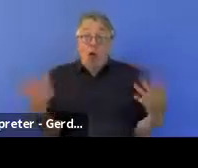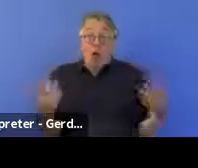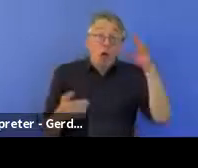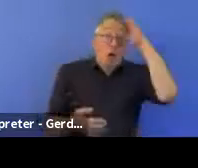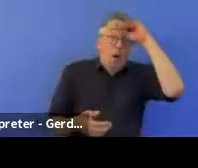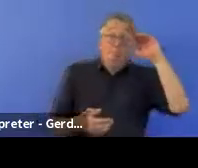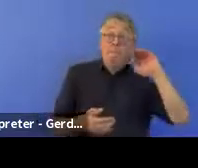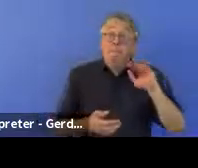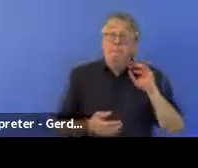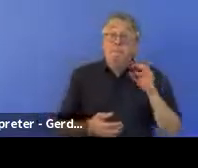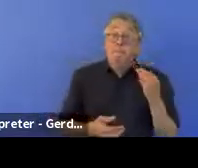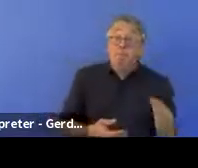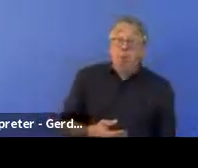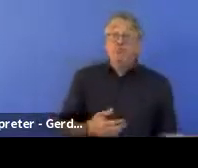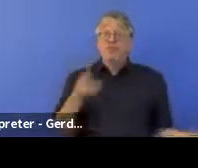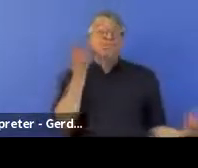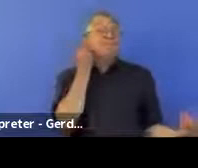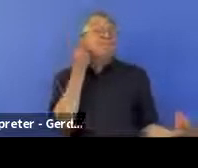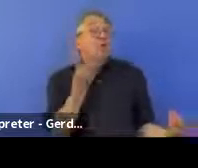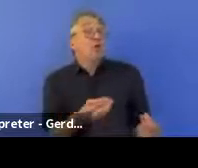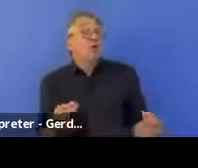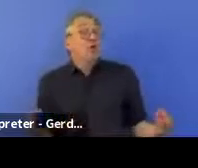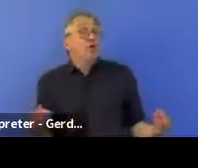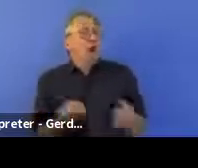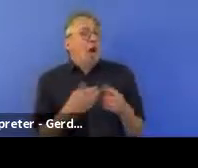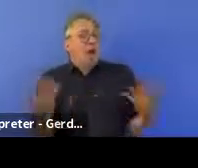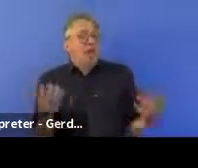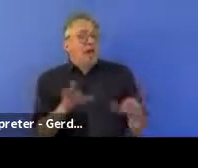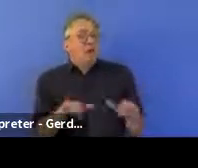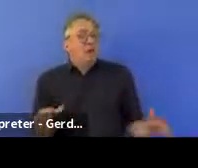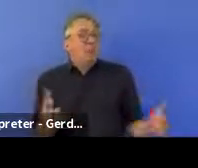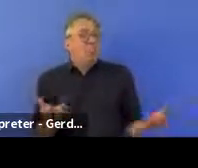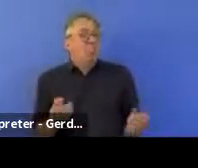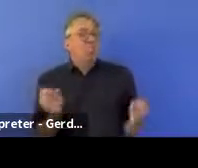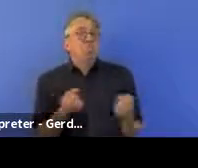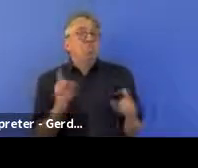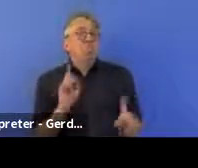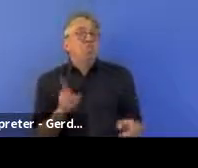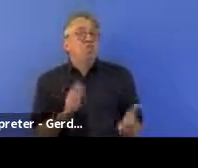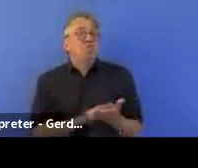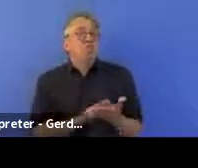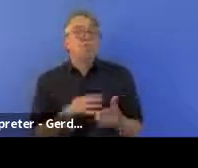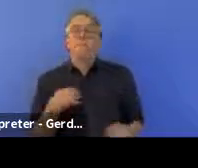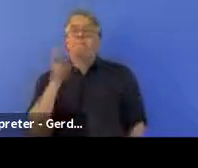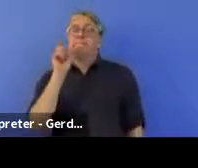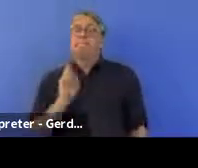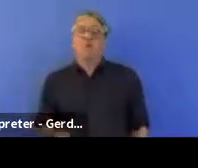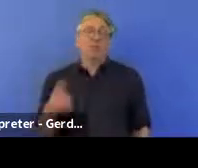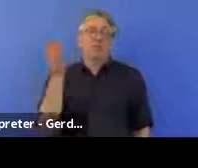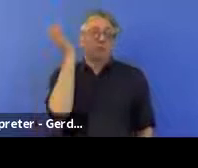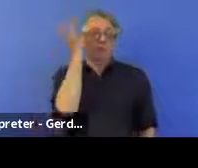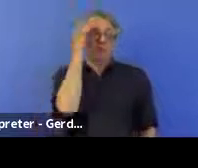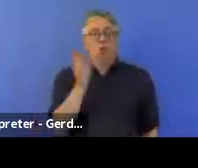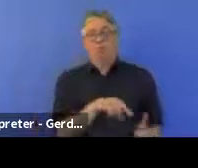efforts altogether? We need this data. We need this data because we need a deeper and more